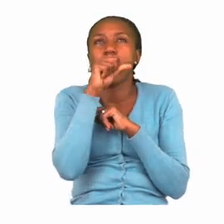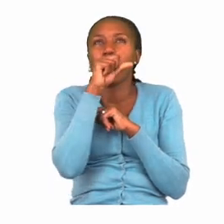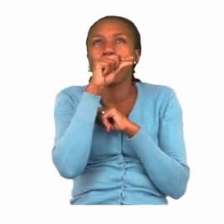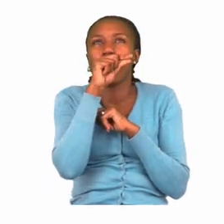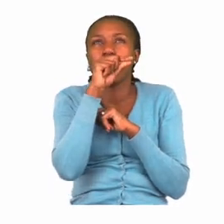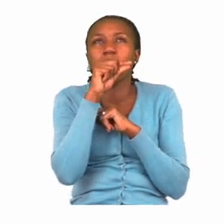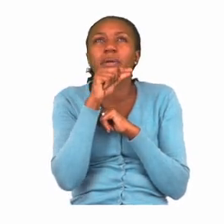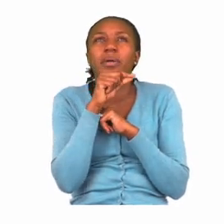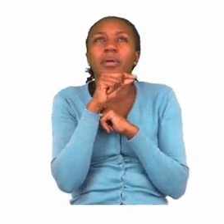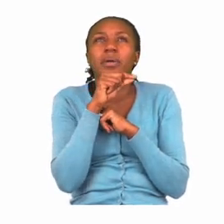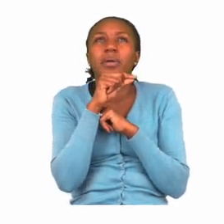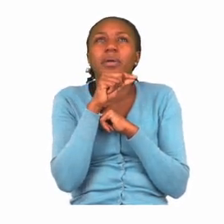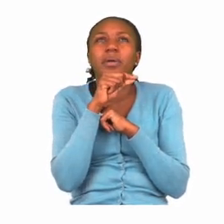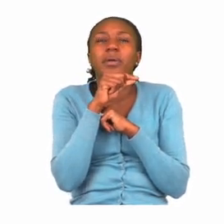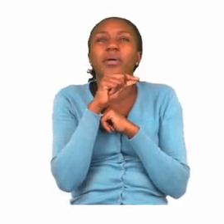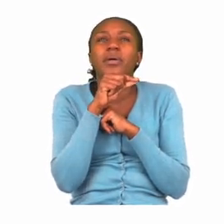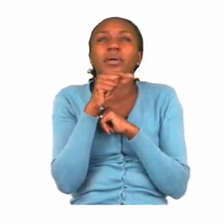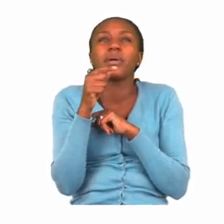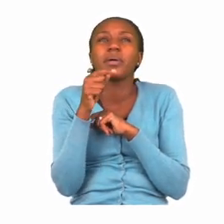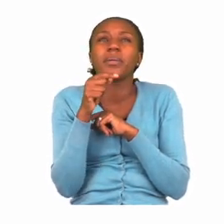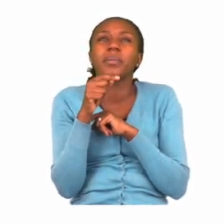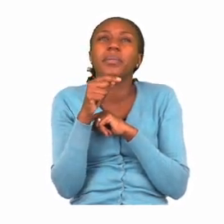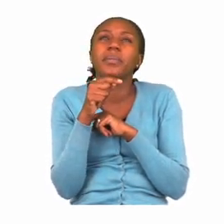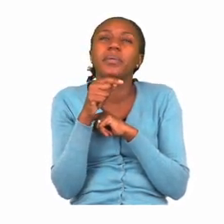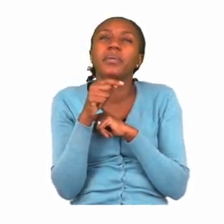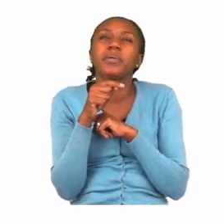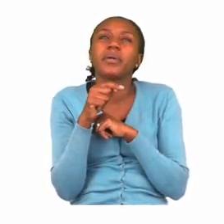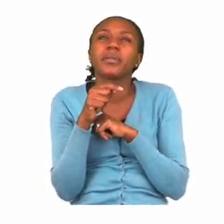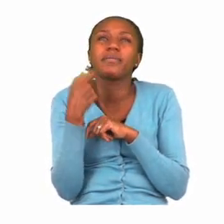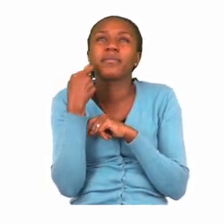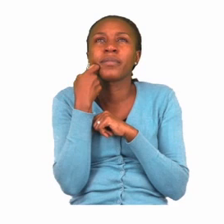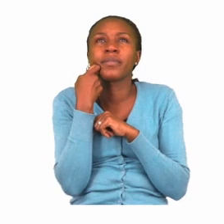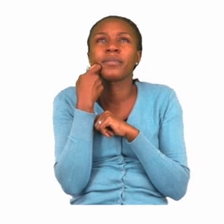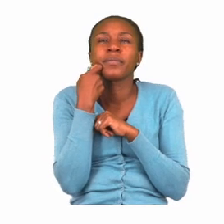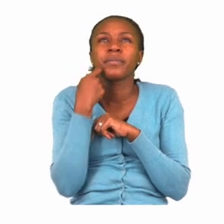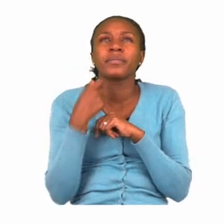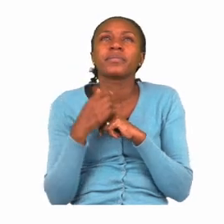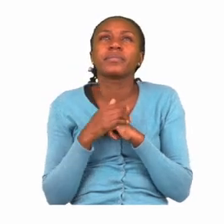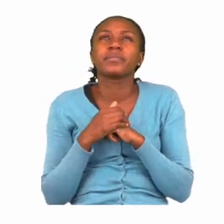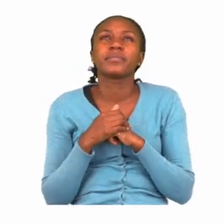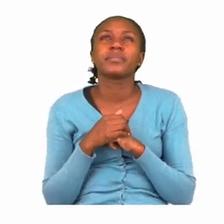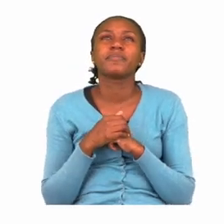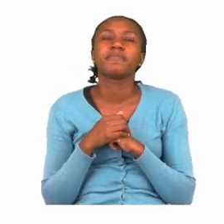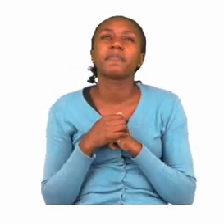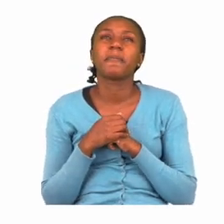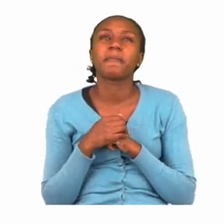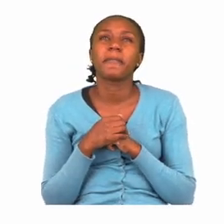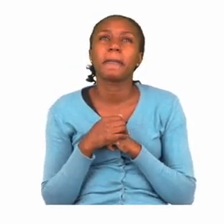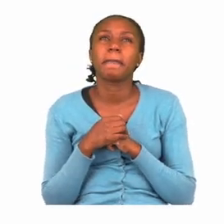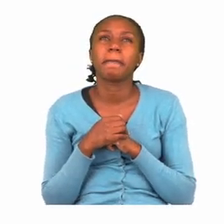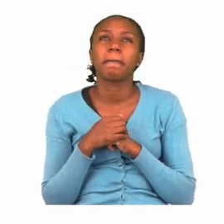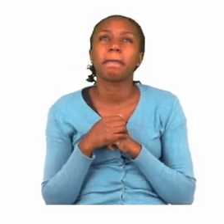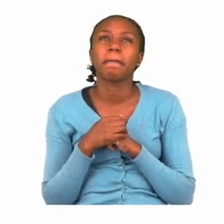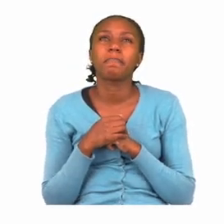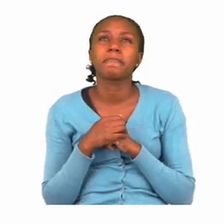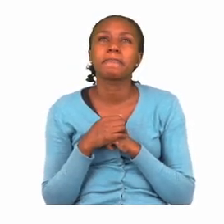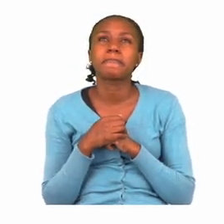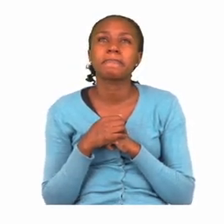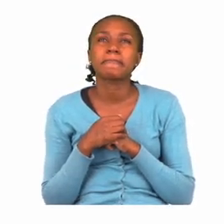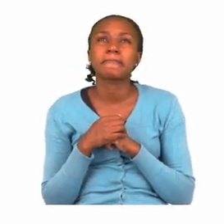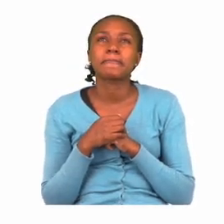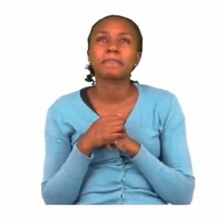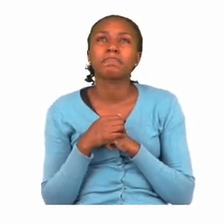parrot, a bird, and fish. Right. Now I want us to have a look at